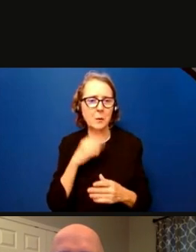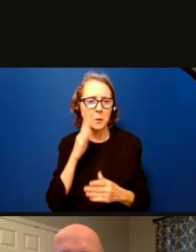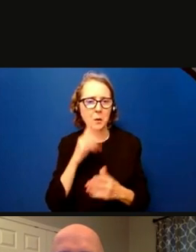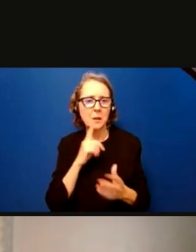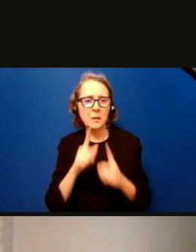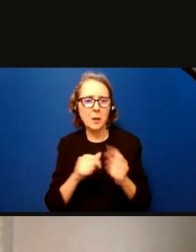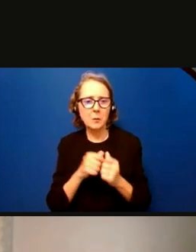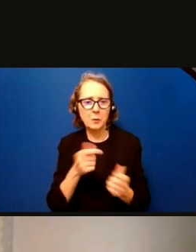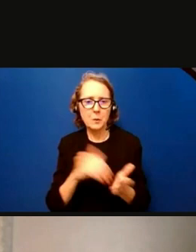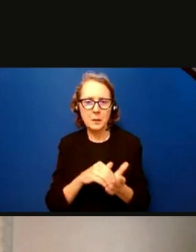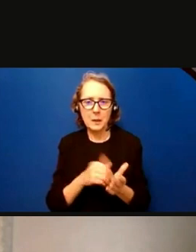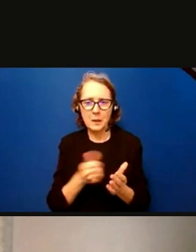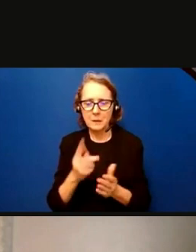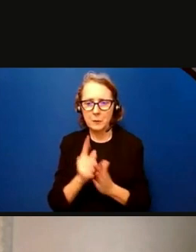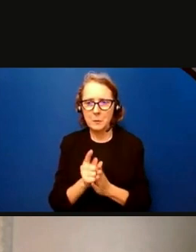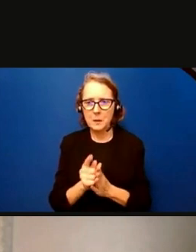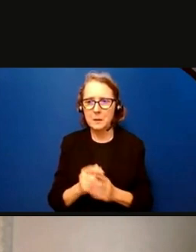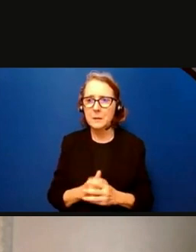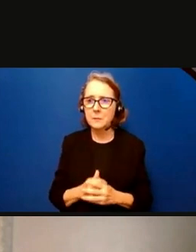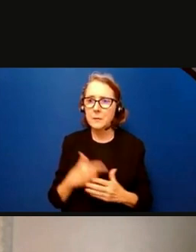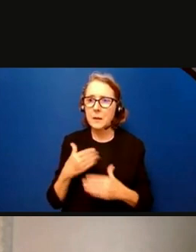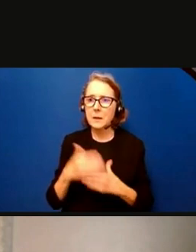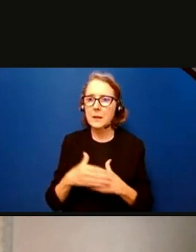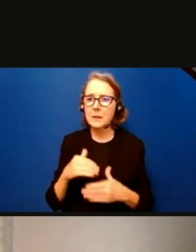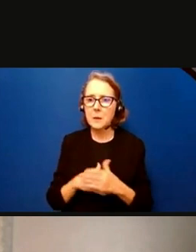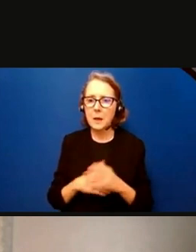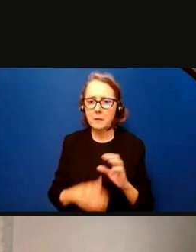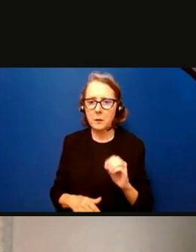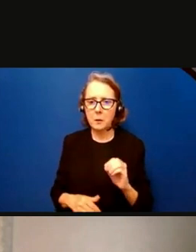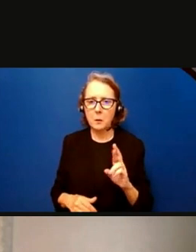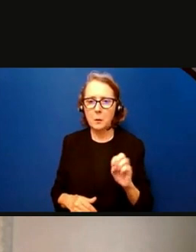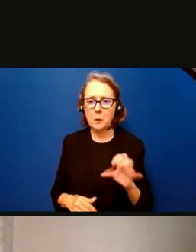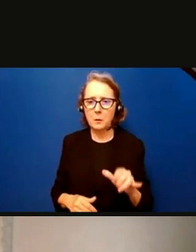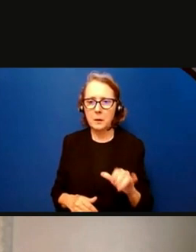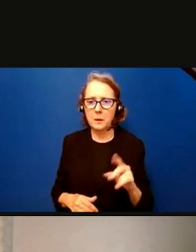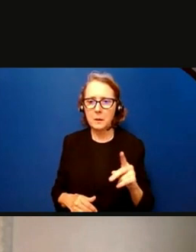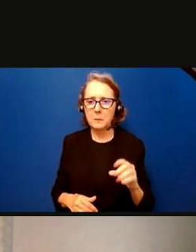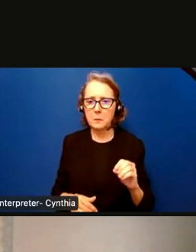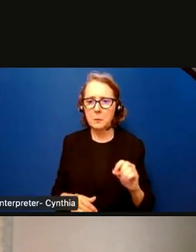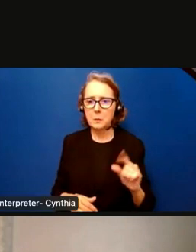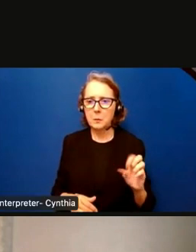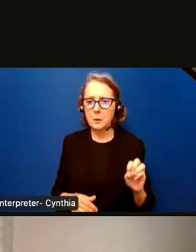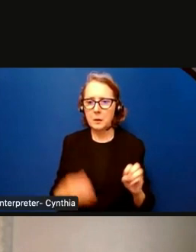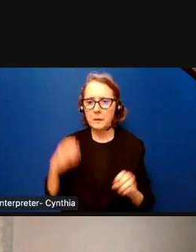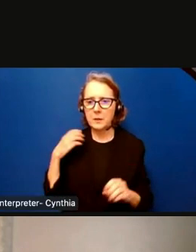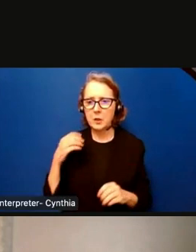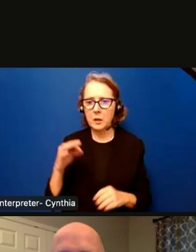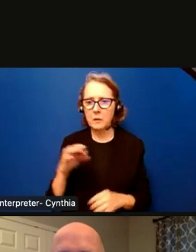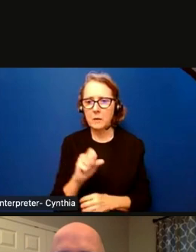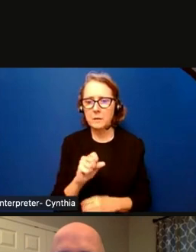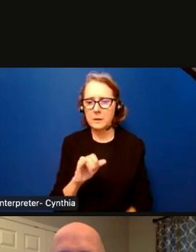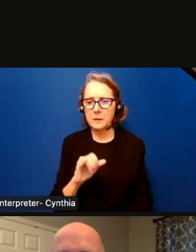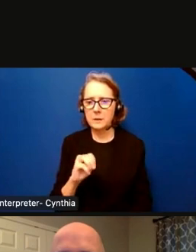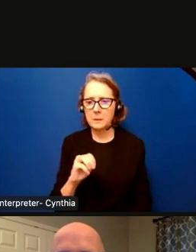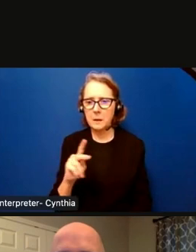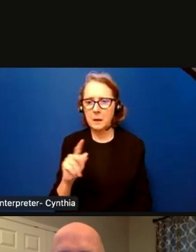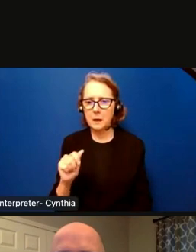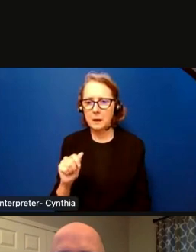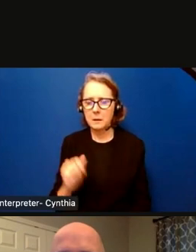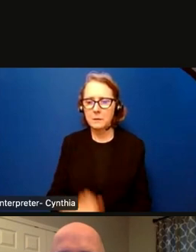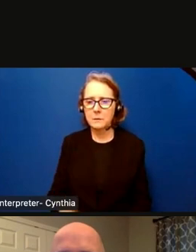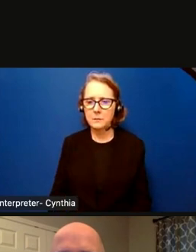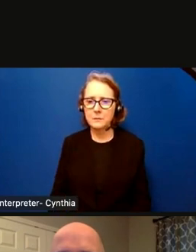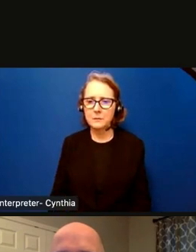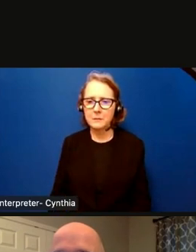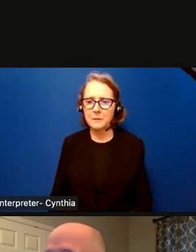minutes. And next we have Corey Poole, the chair of SEMCA.